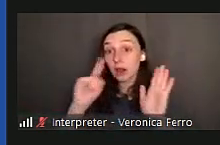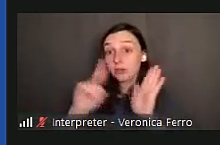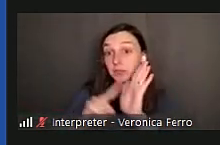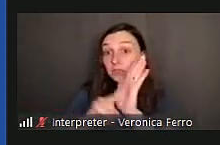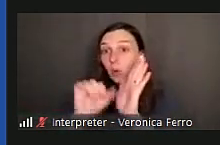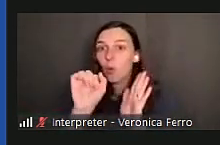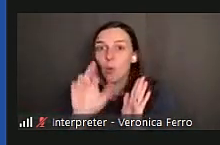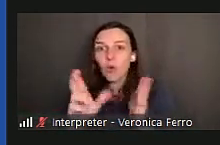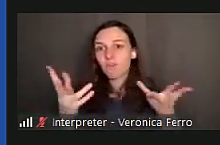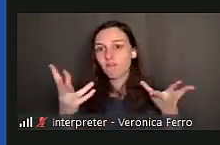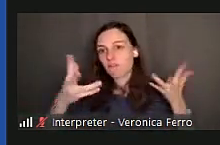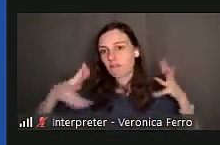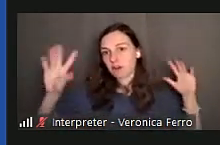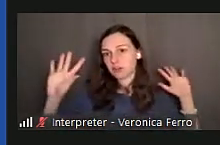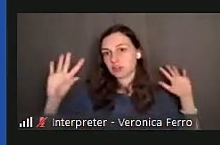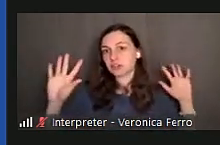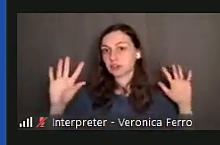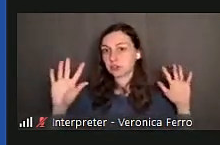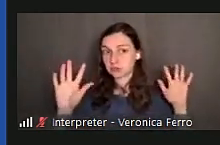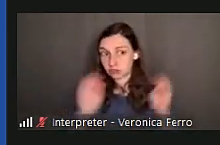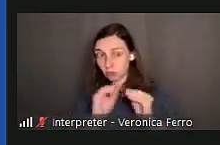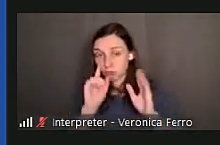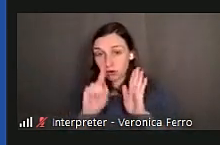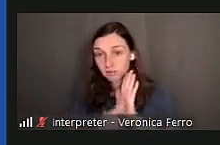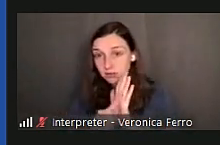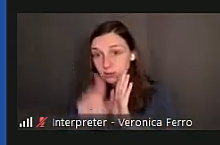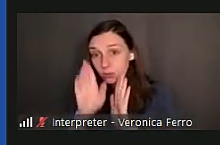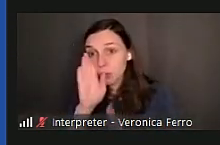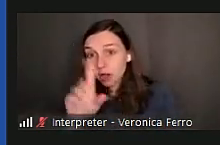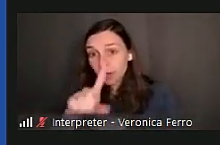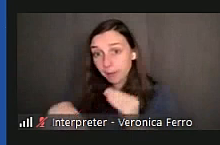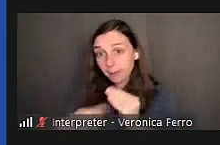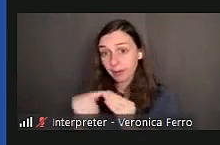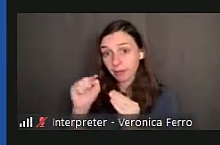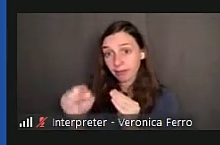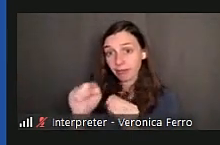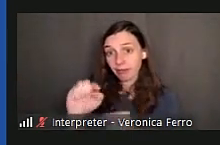other investigations into that clinic regarding this or other things?